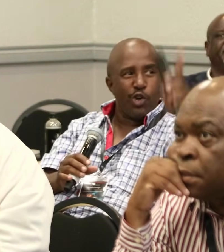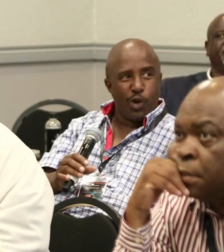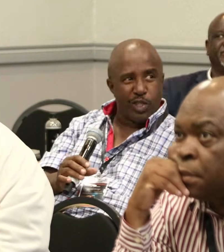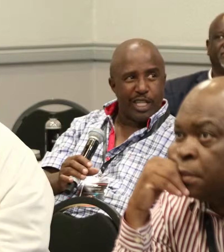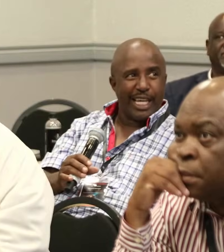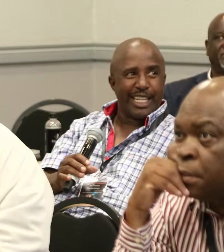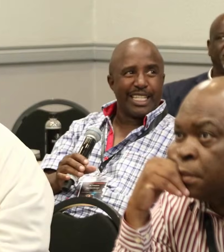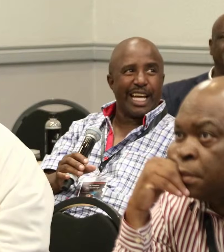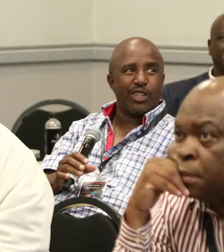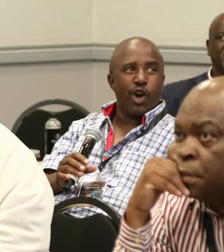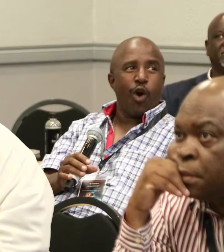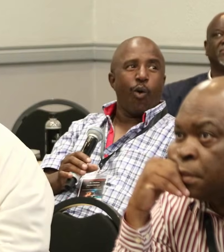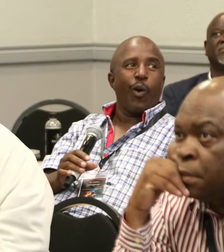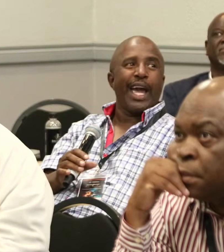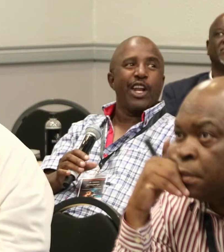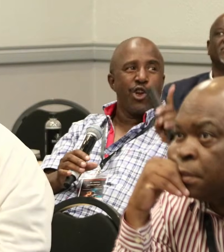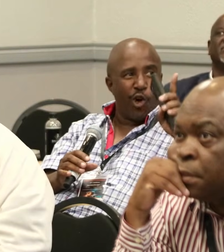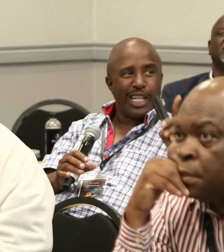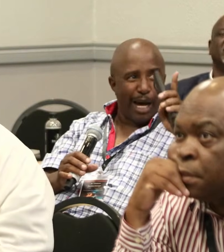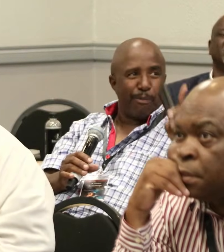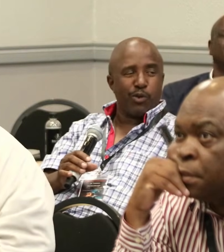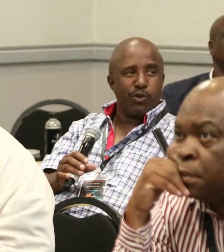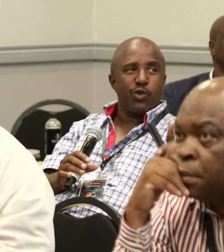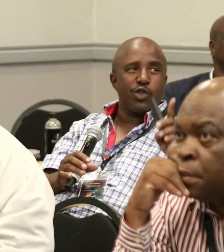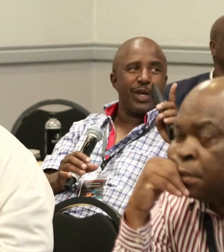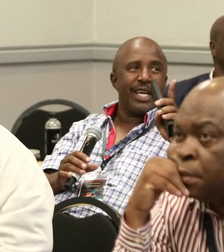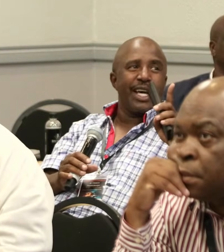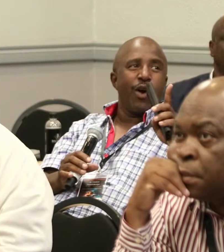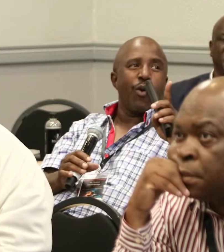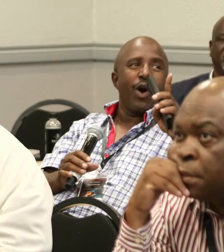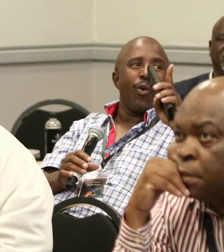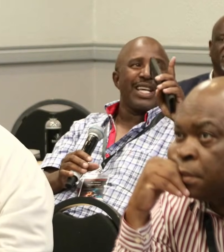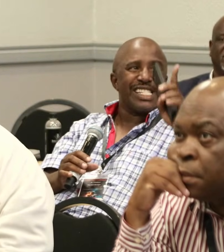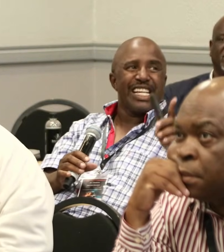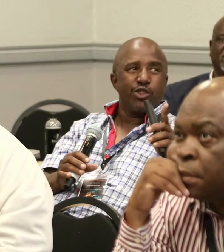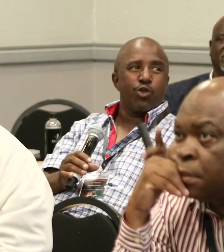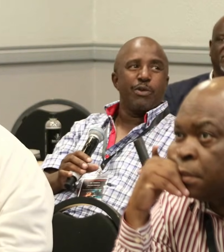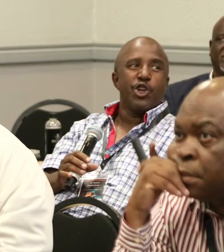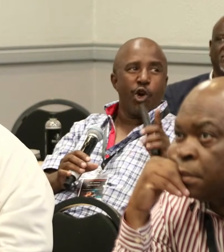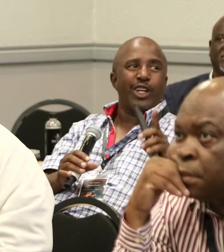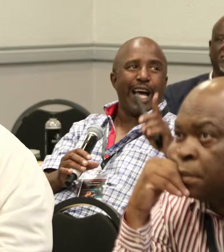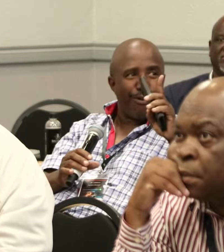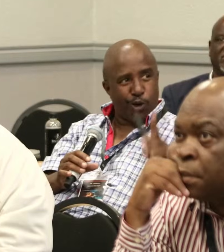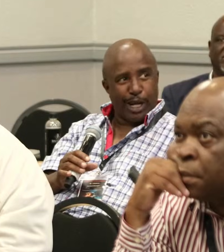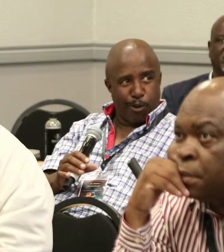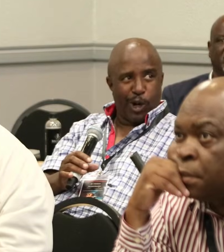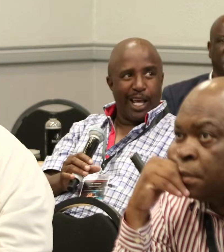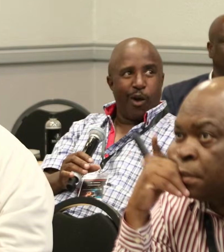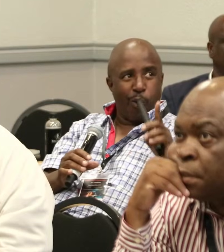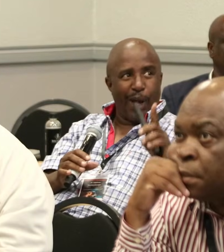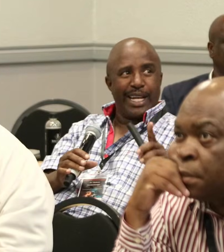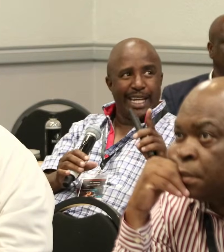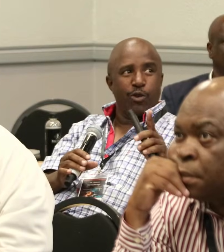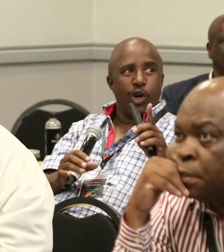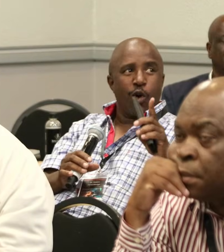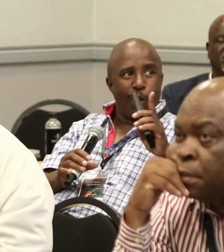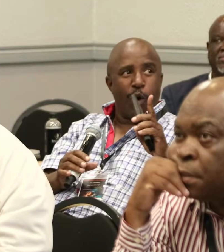all those areas that were not approved, which were seen to be not affordable